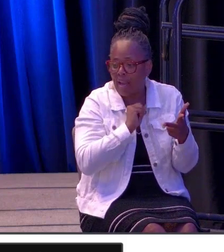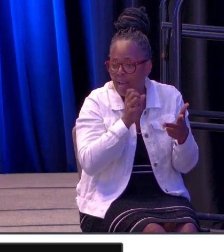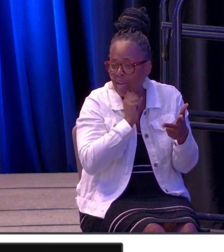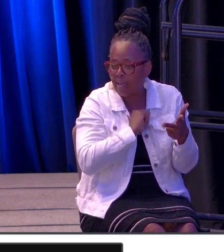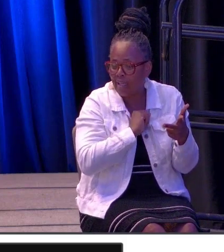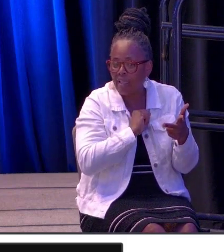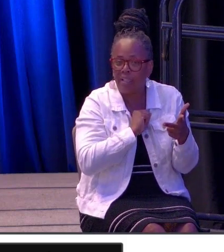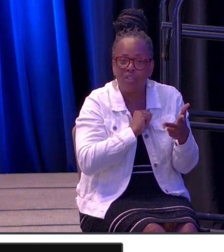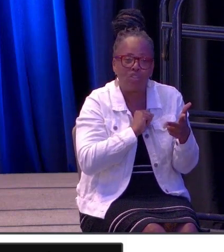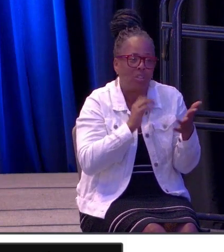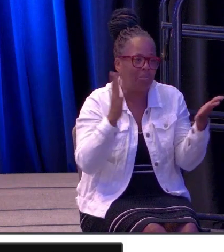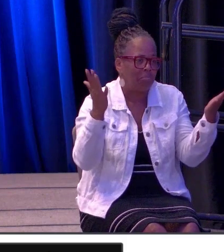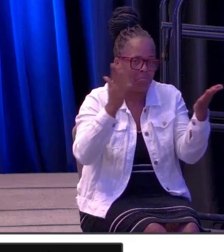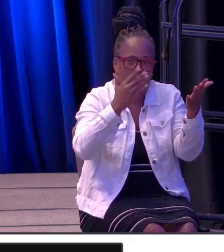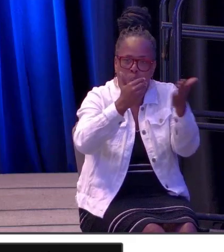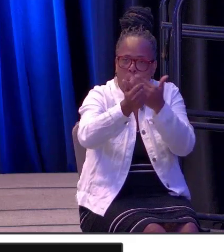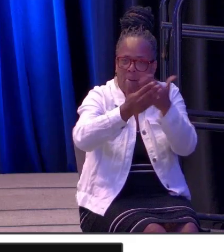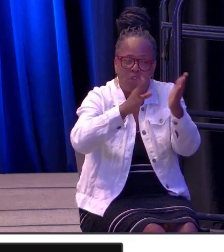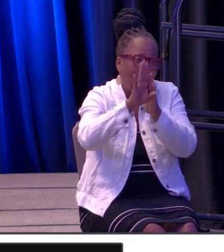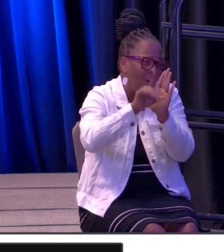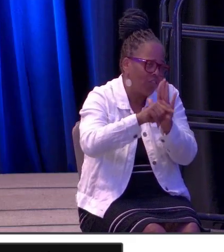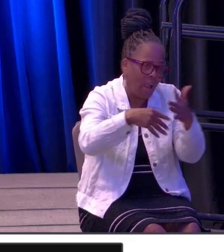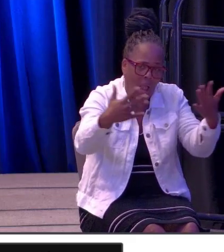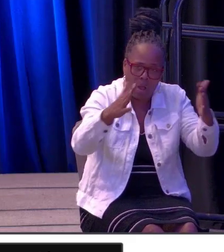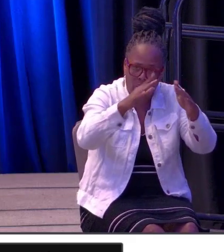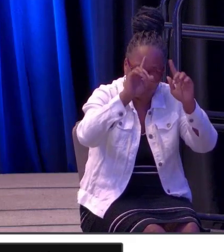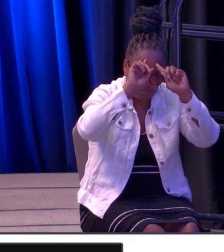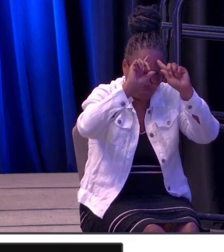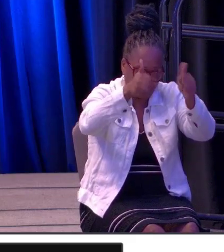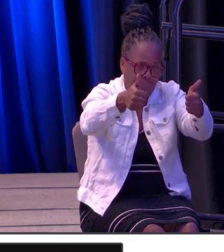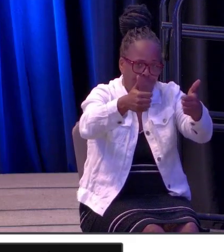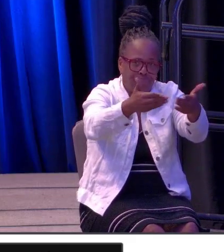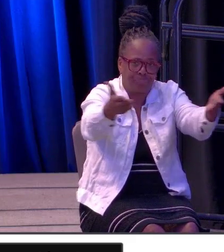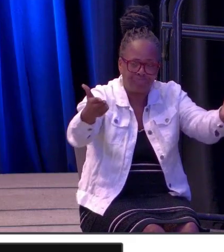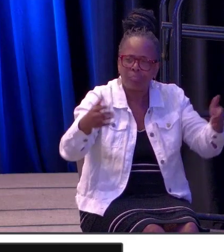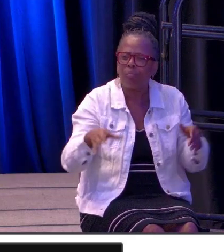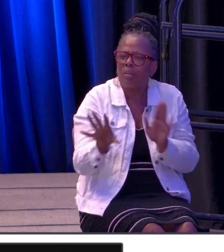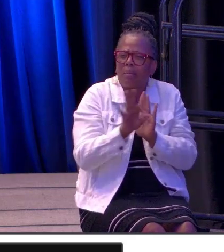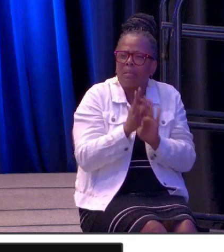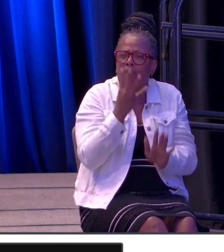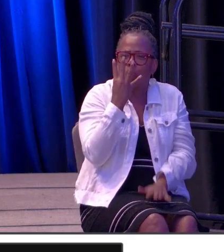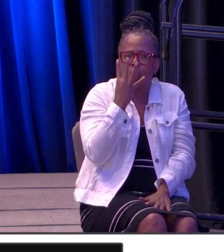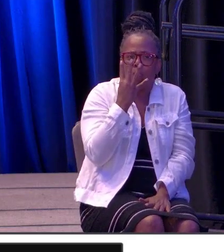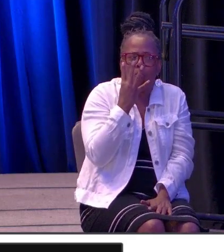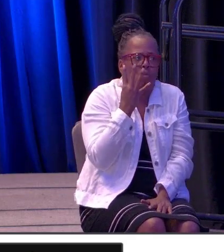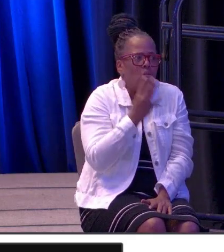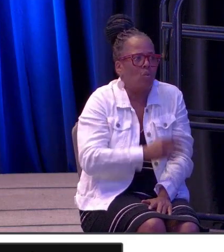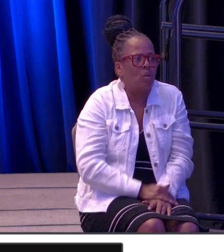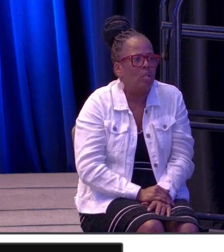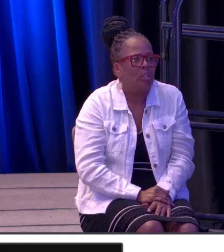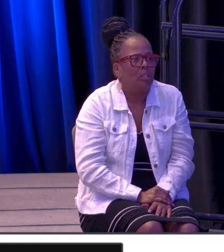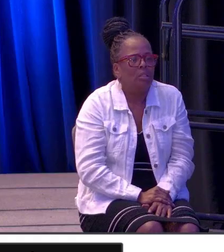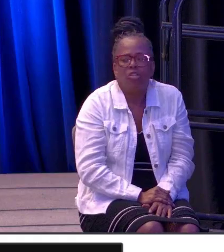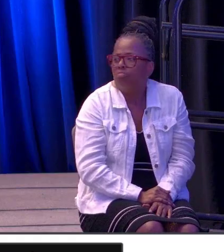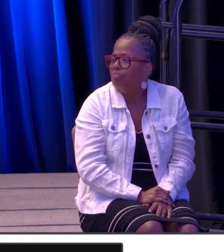status, gender, or your background. And what we're asking for you folks is to pick 4 of those.